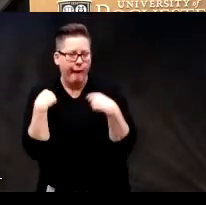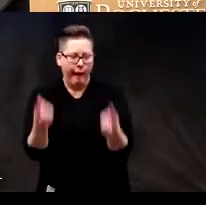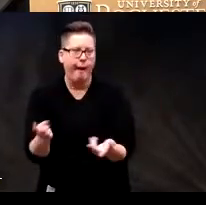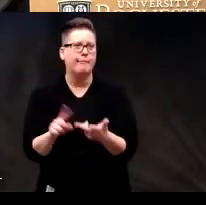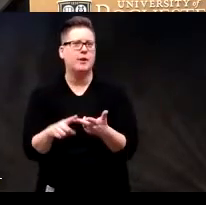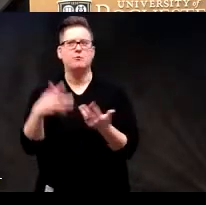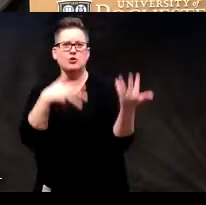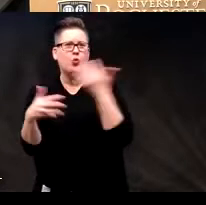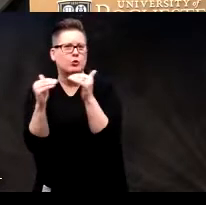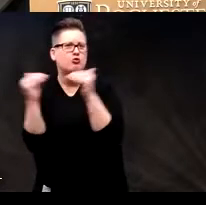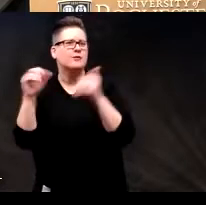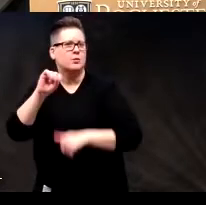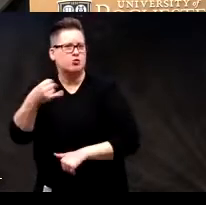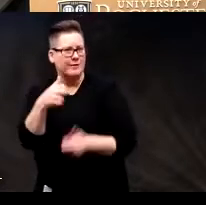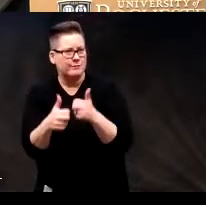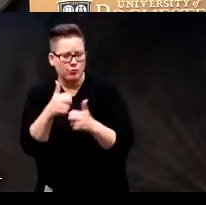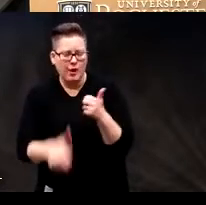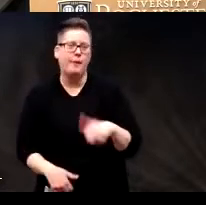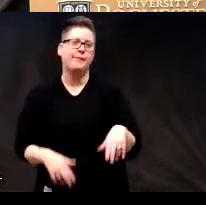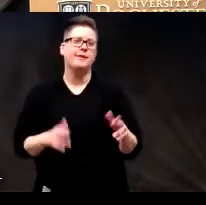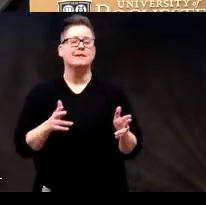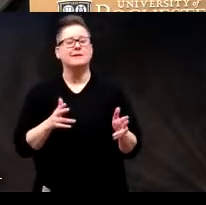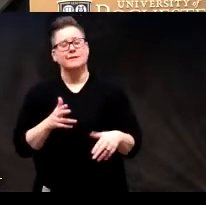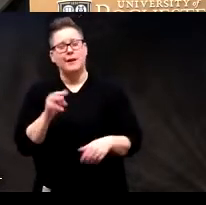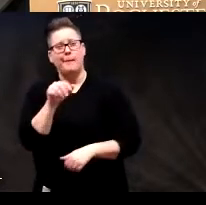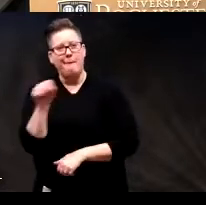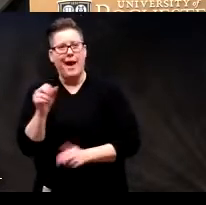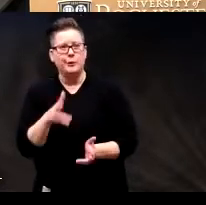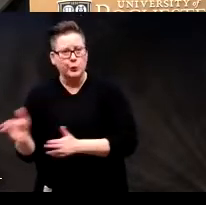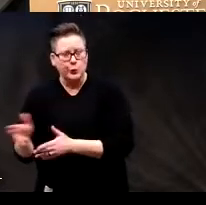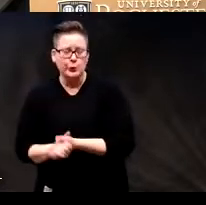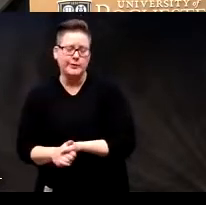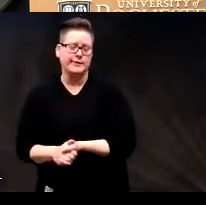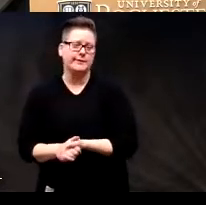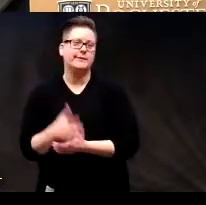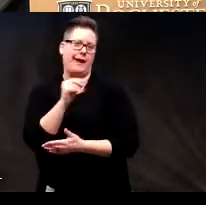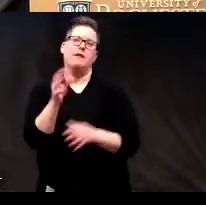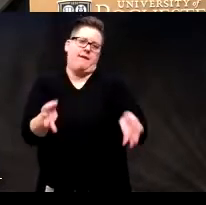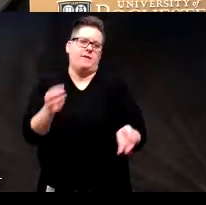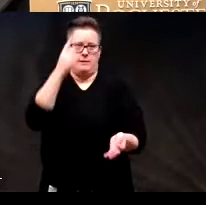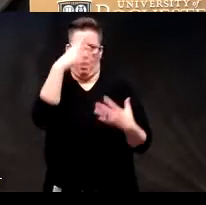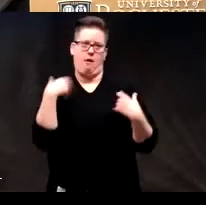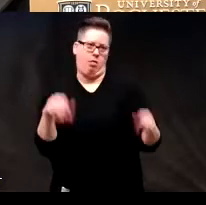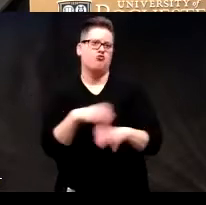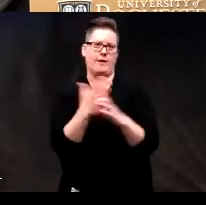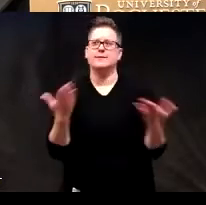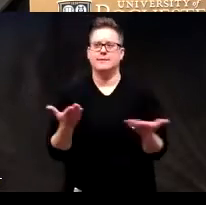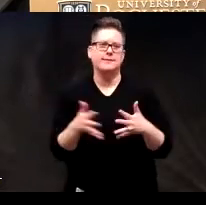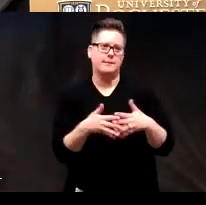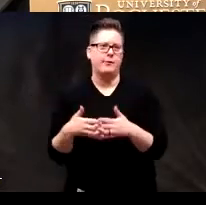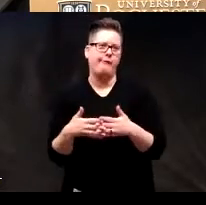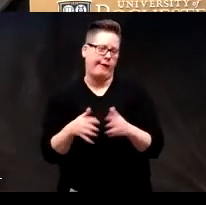social justice issues, mass shooting, and definitely the mental health crisis in